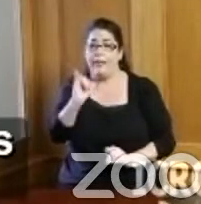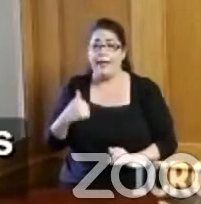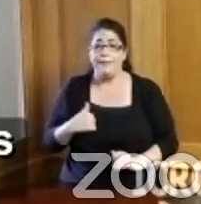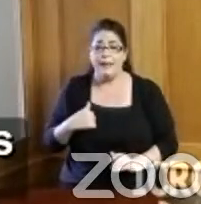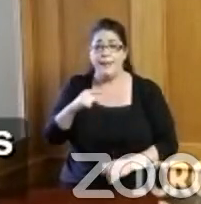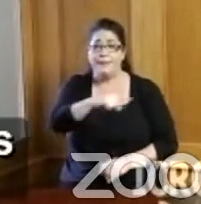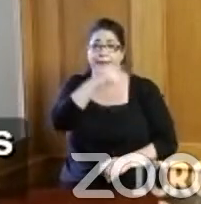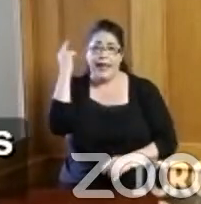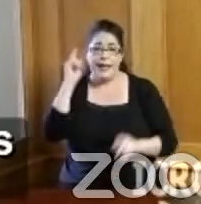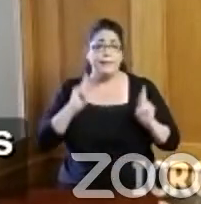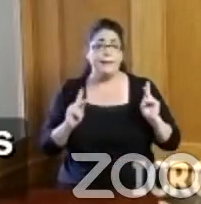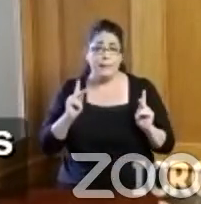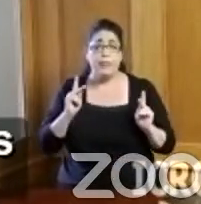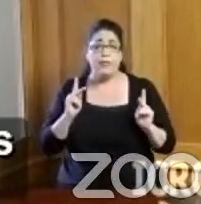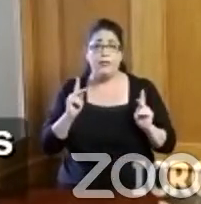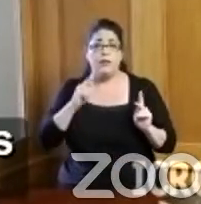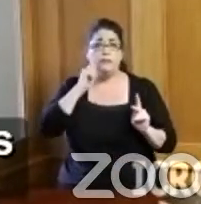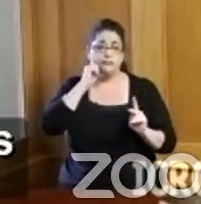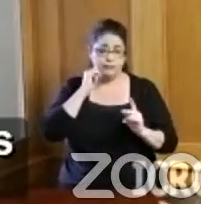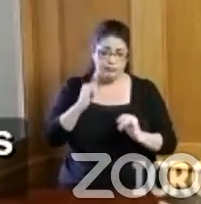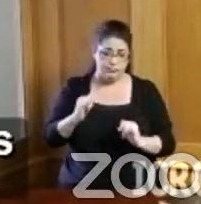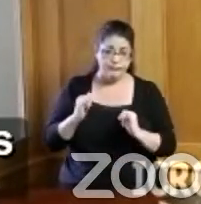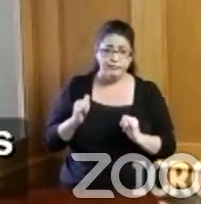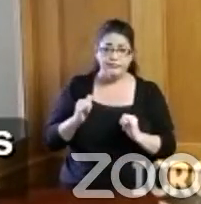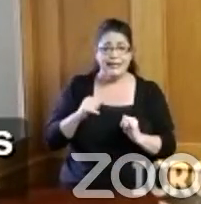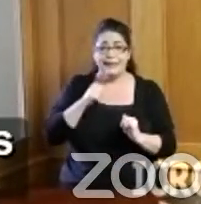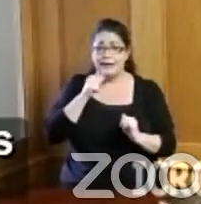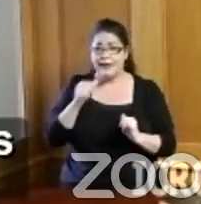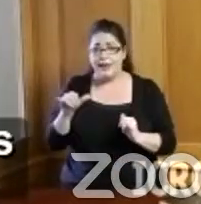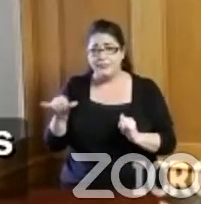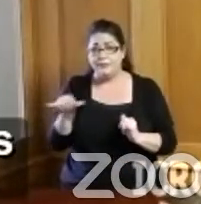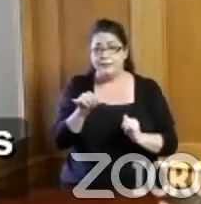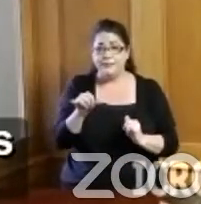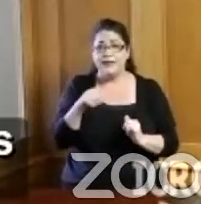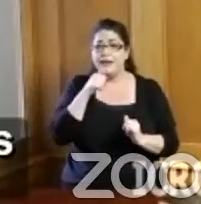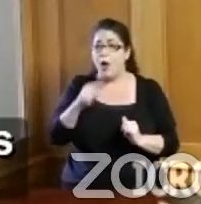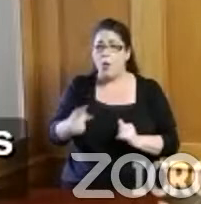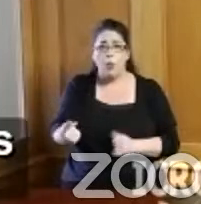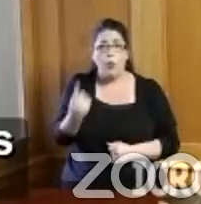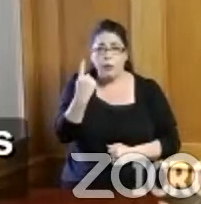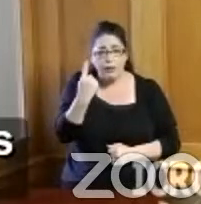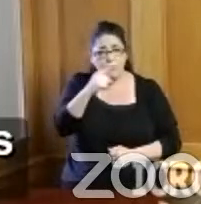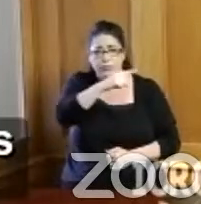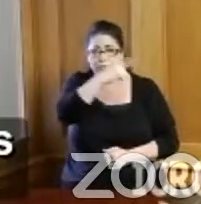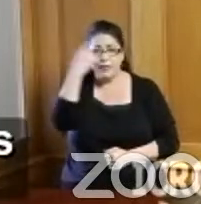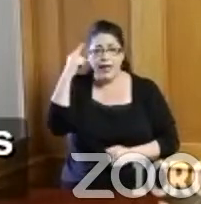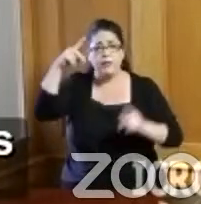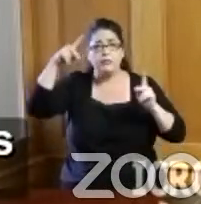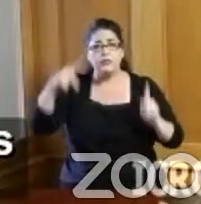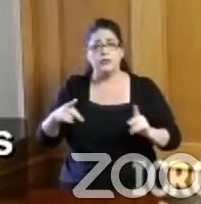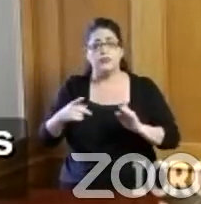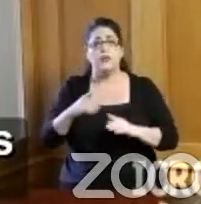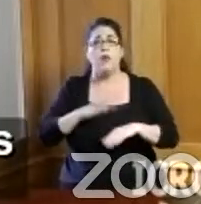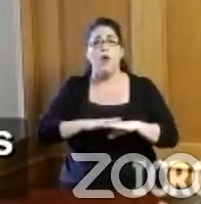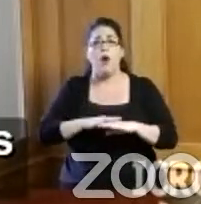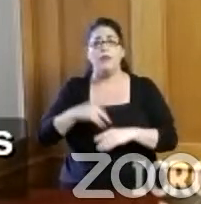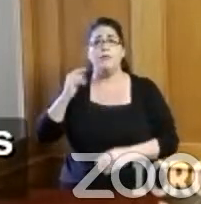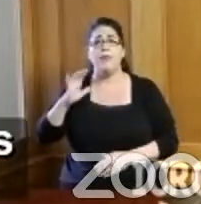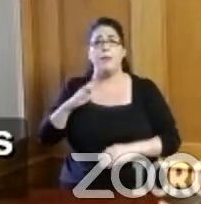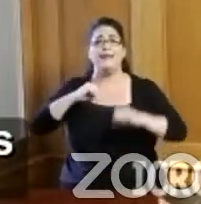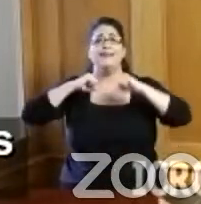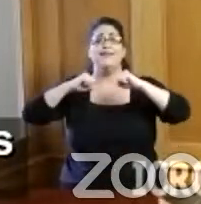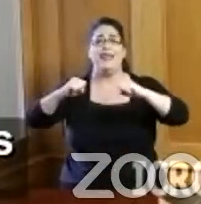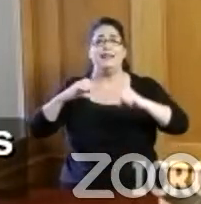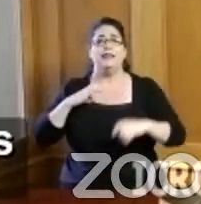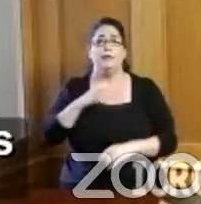are Black people who are represented by the Public Defender's Office, and there's not one Black on the Public Defender's Commission. And I'm not saying